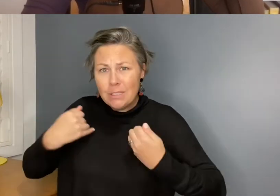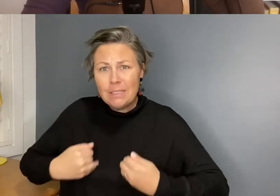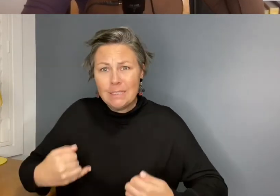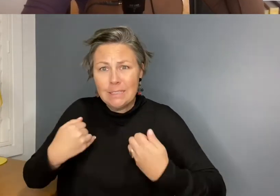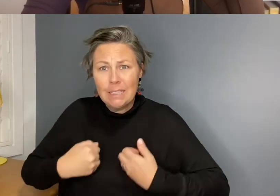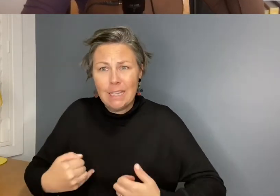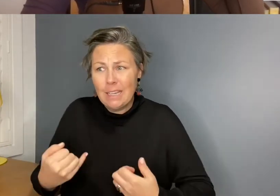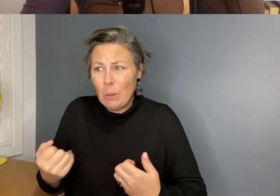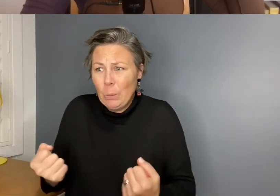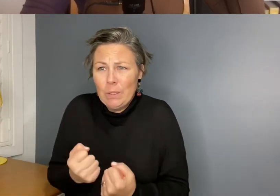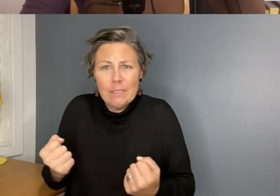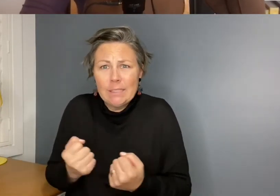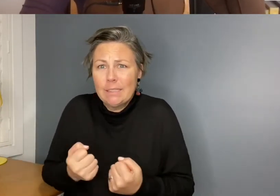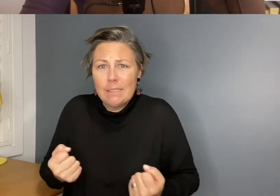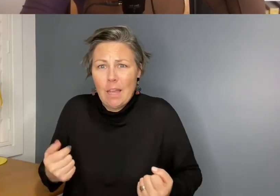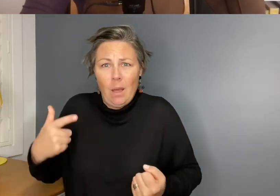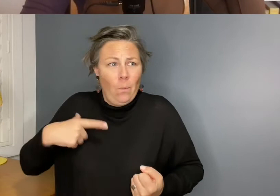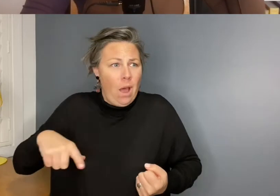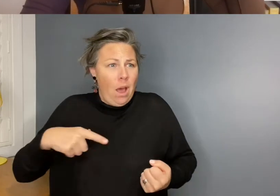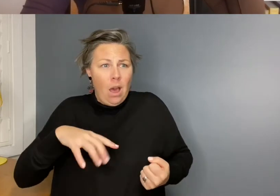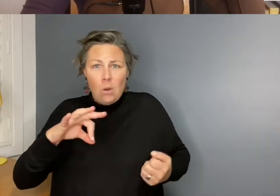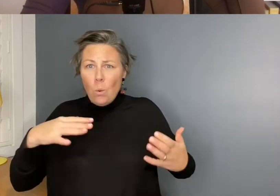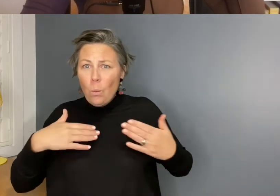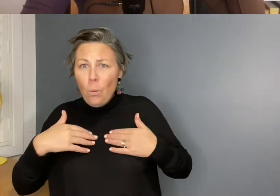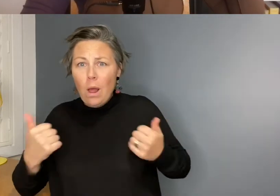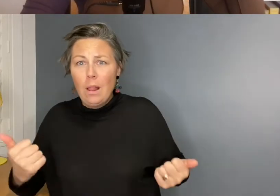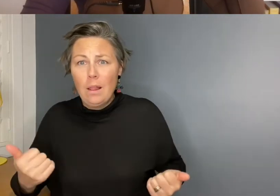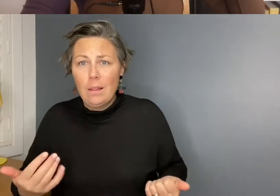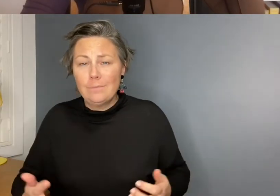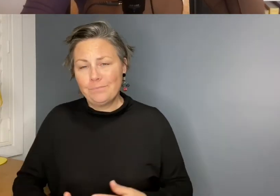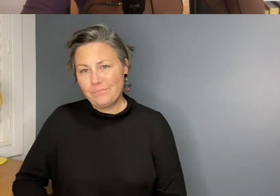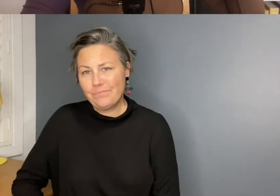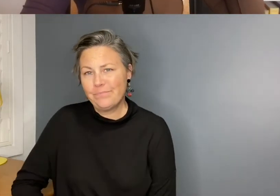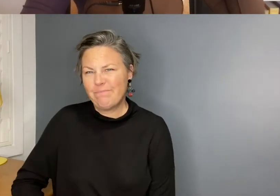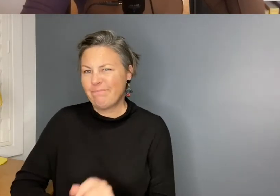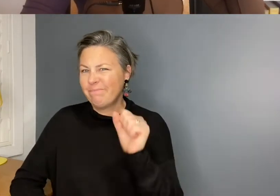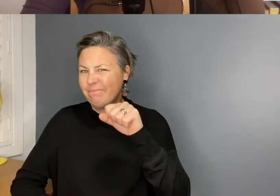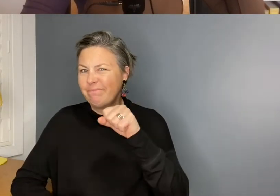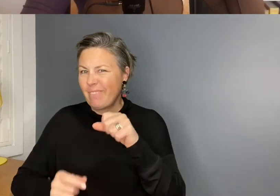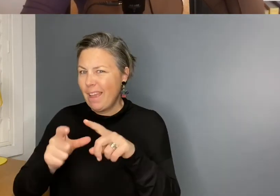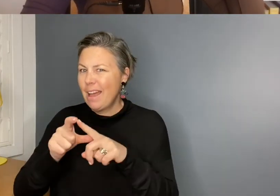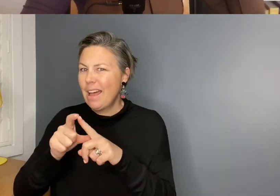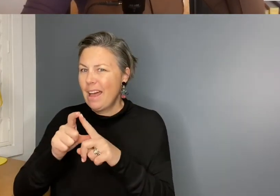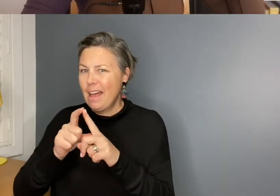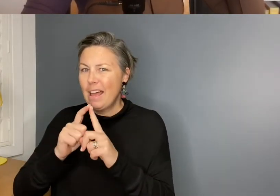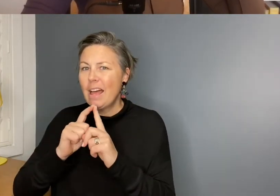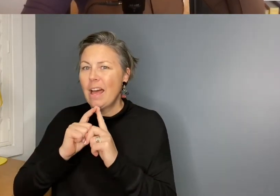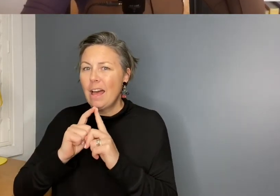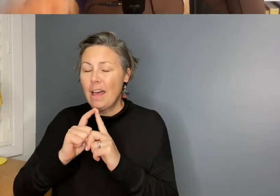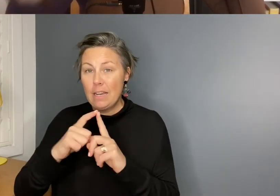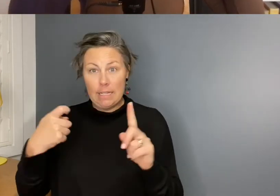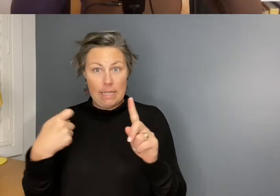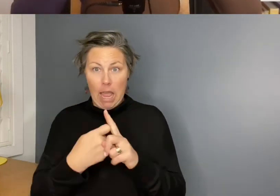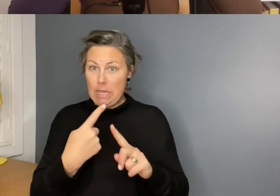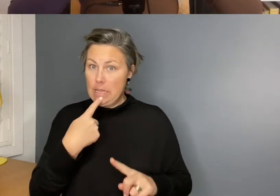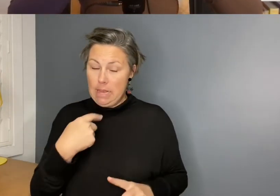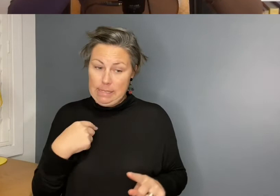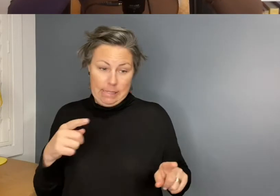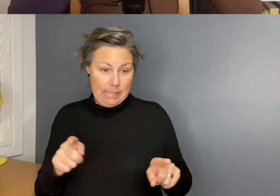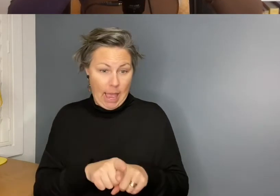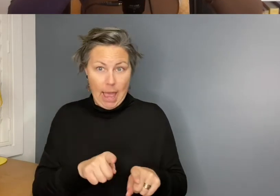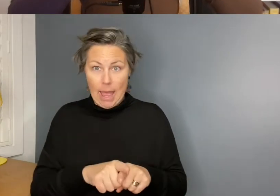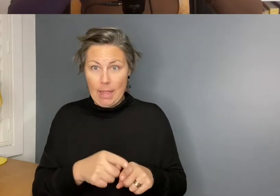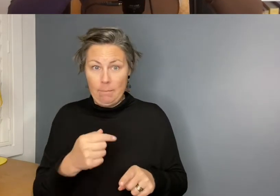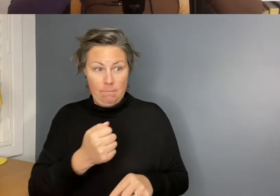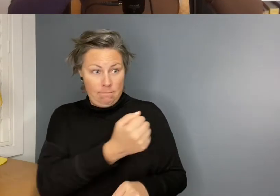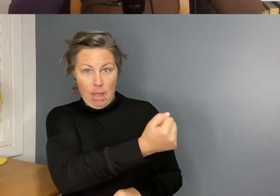is everybody I know unwell? And what can I do about it? It's so hard. We're so definitely in the same boat, aren't we, Soph? Having young kids, they're